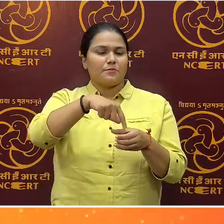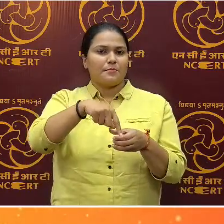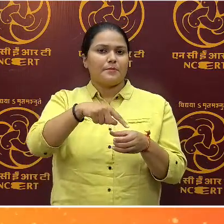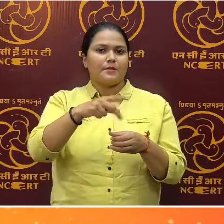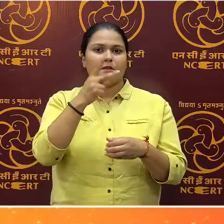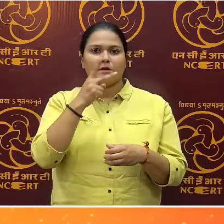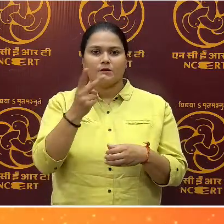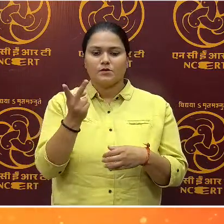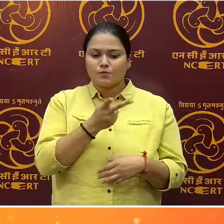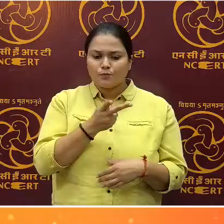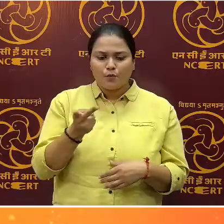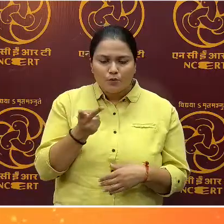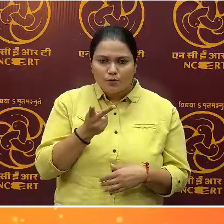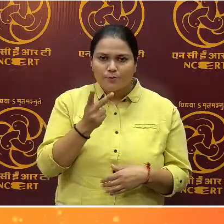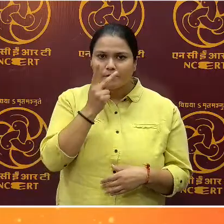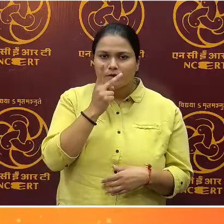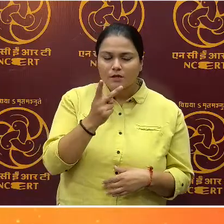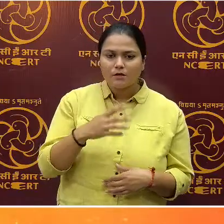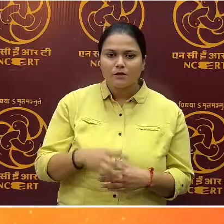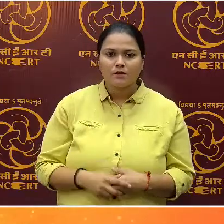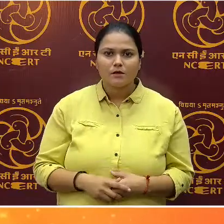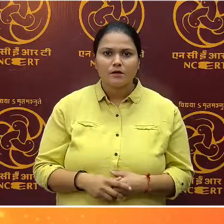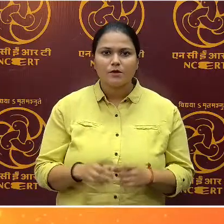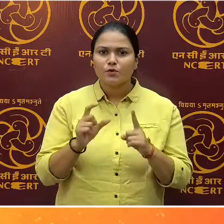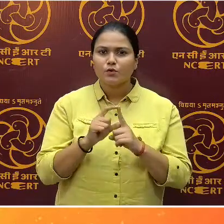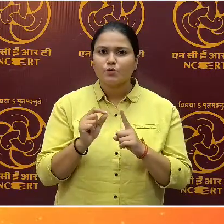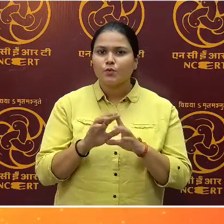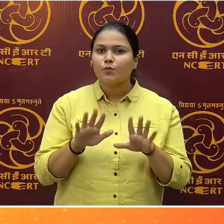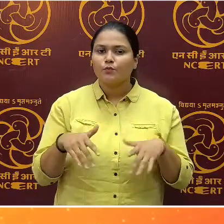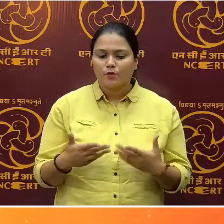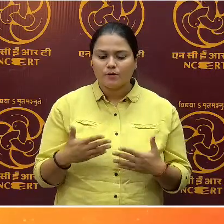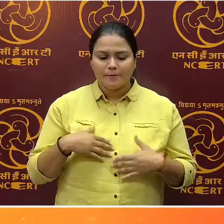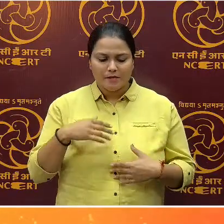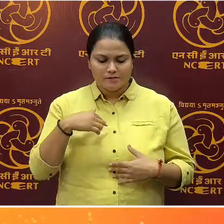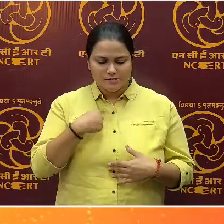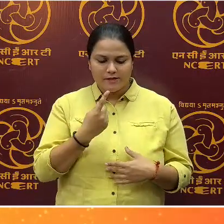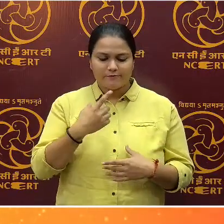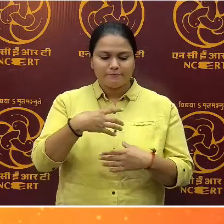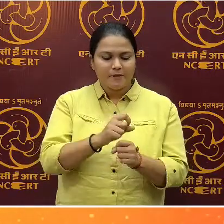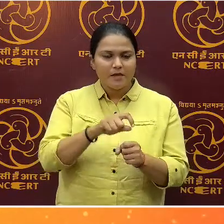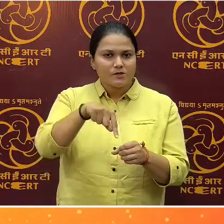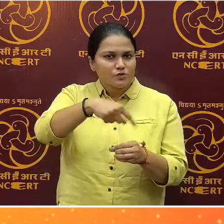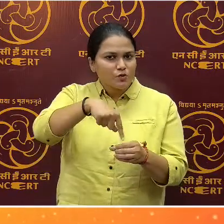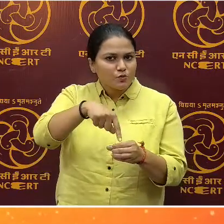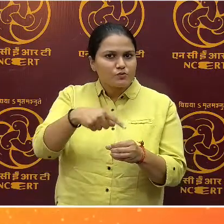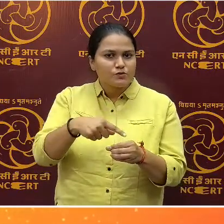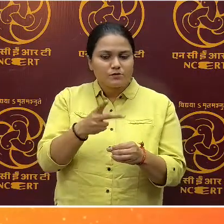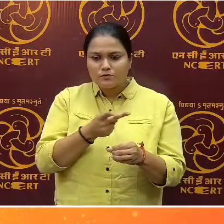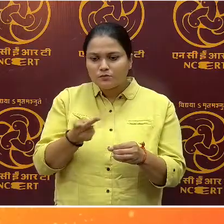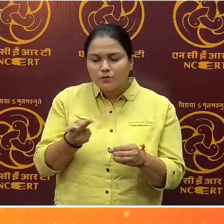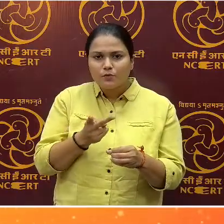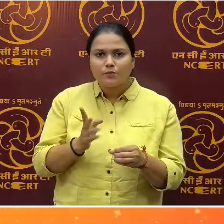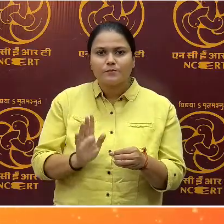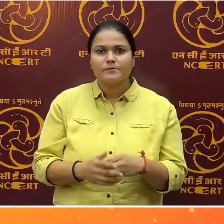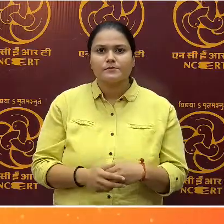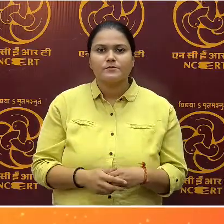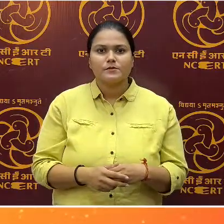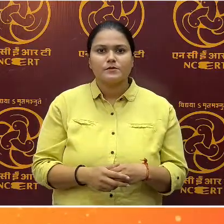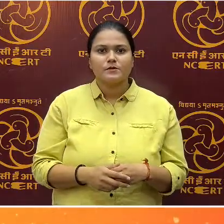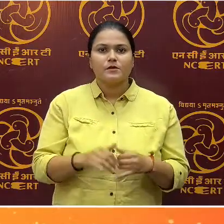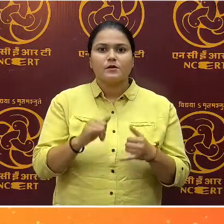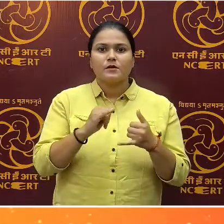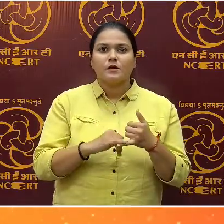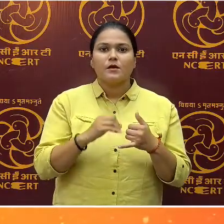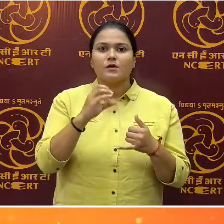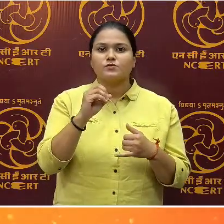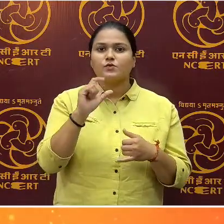So in both the cases, what I did, I prepared a solution, right, and in both the cases the solute is